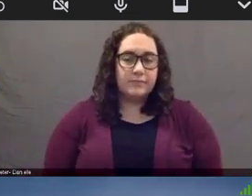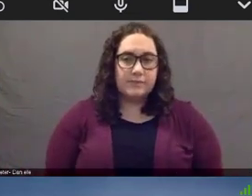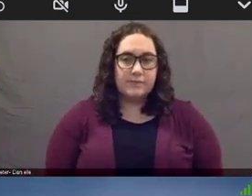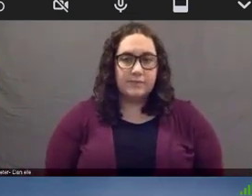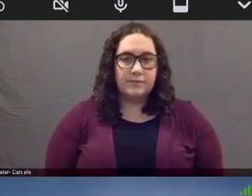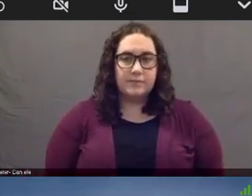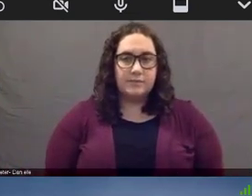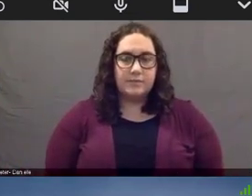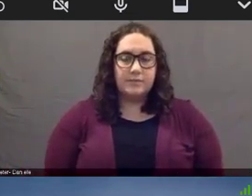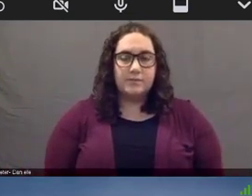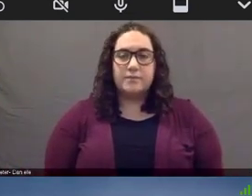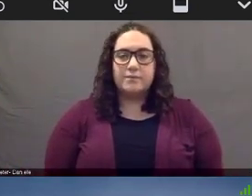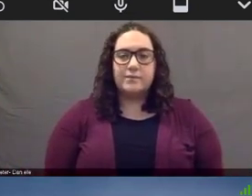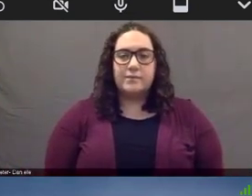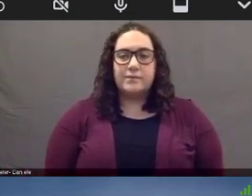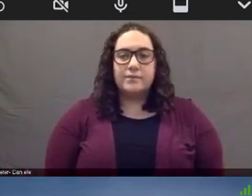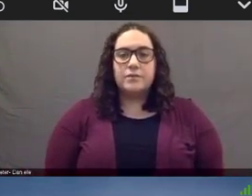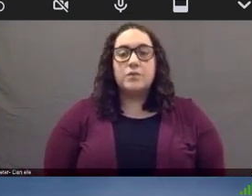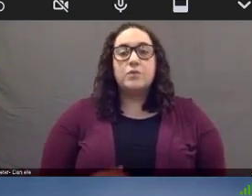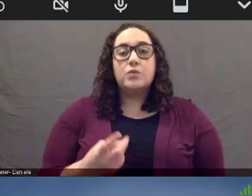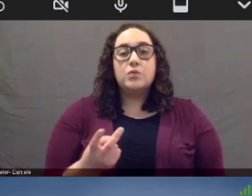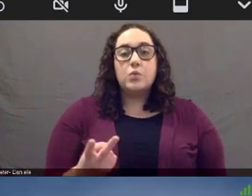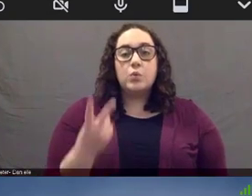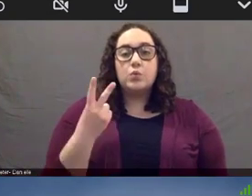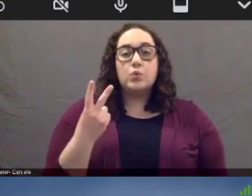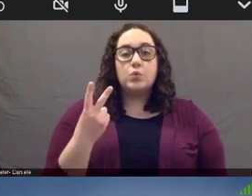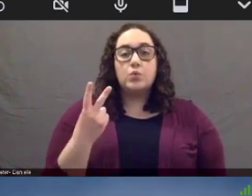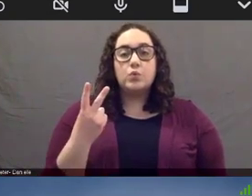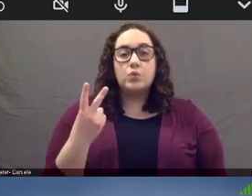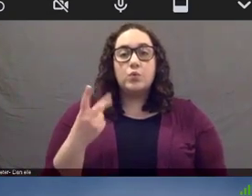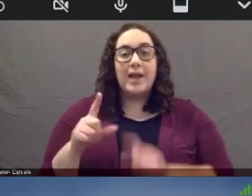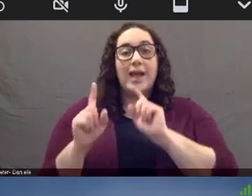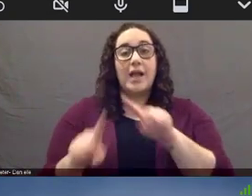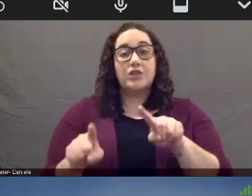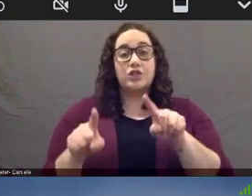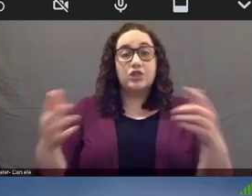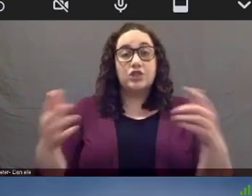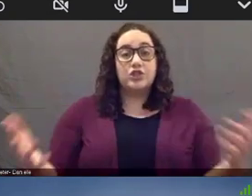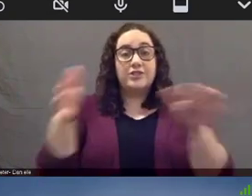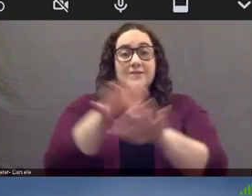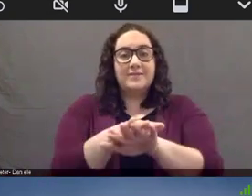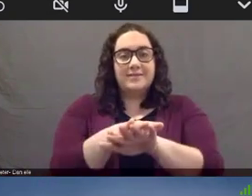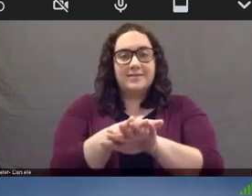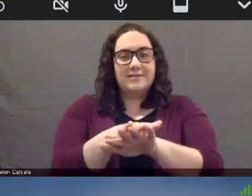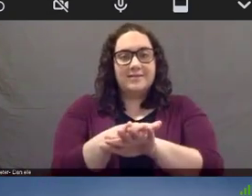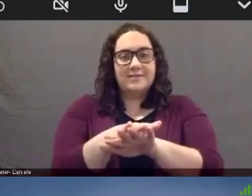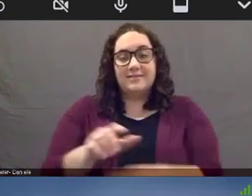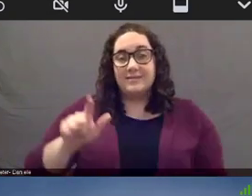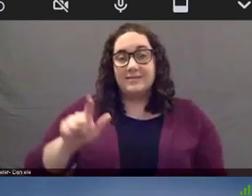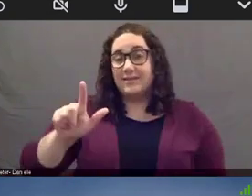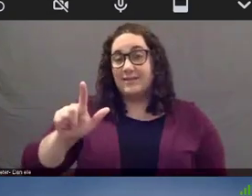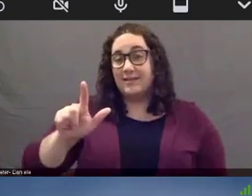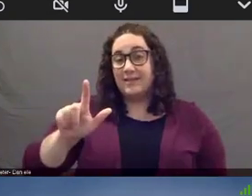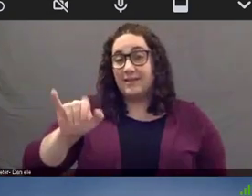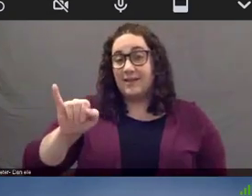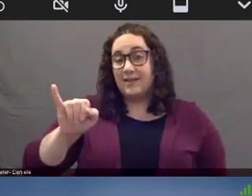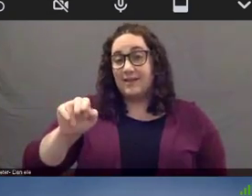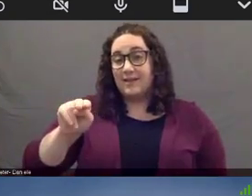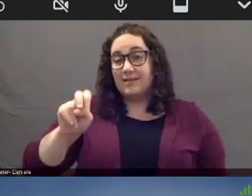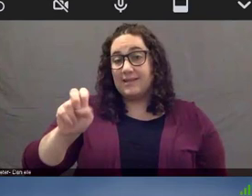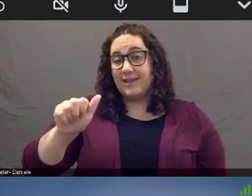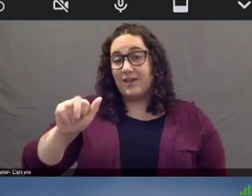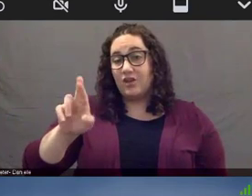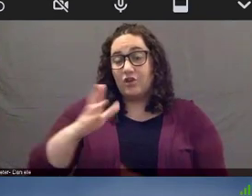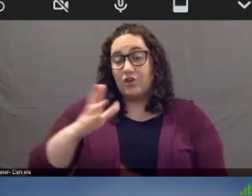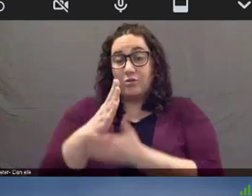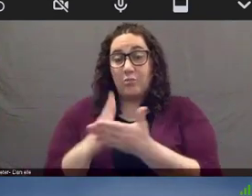two different solutions. So there's the linear part of the solution, right? Which is given by our second term. And then